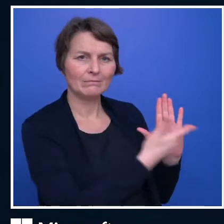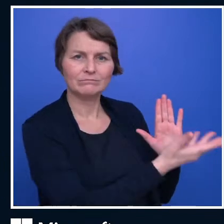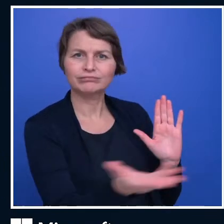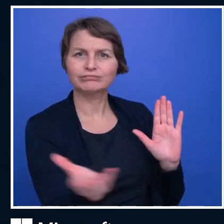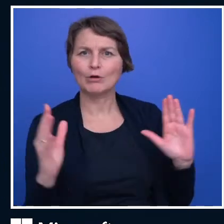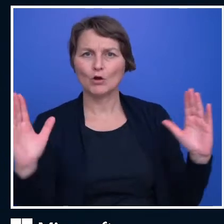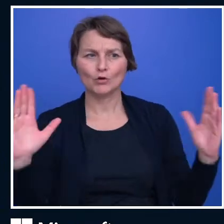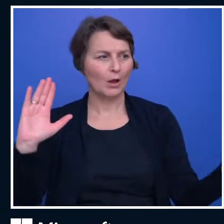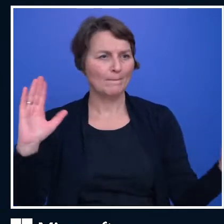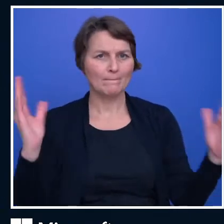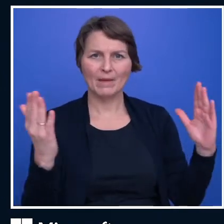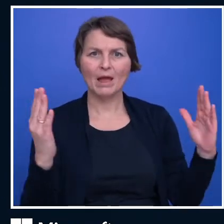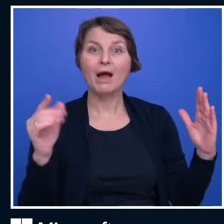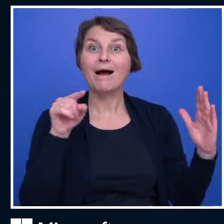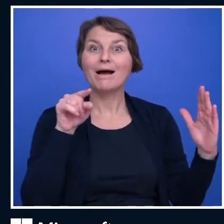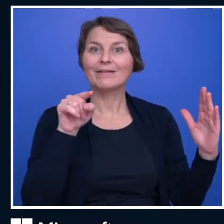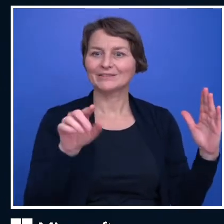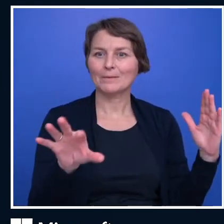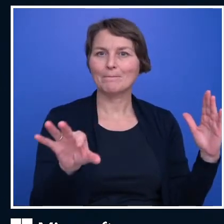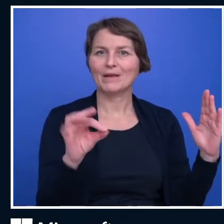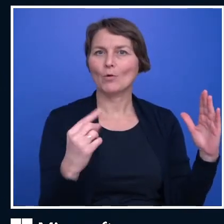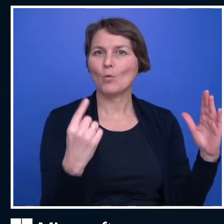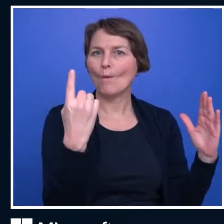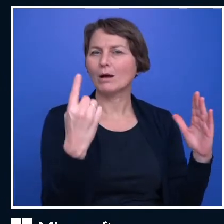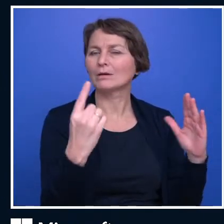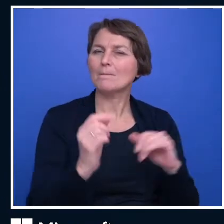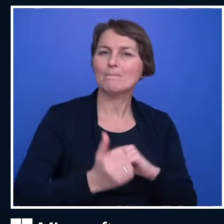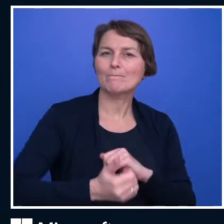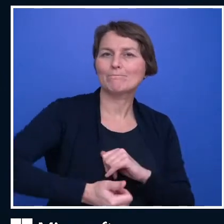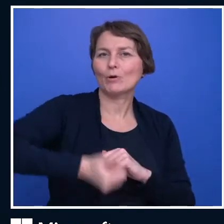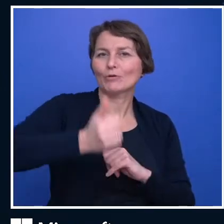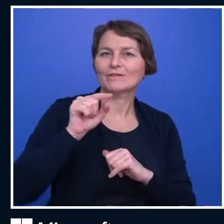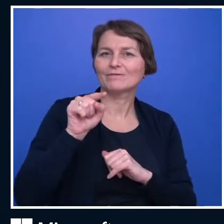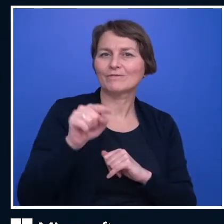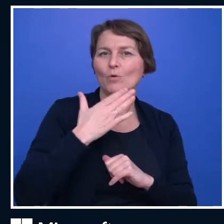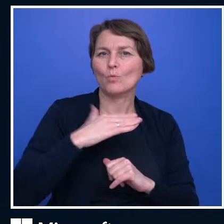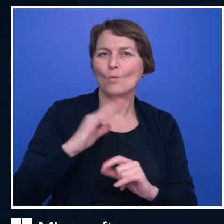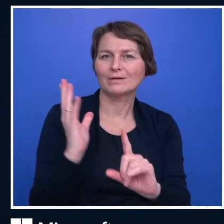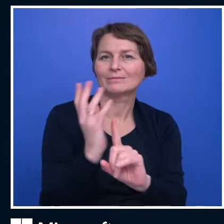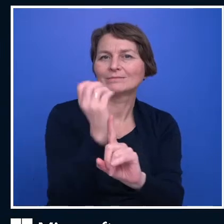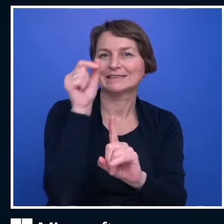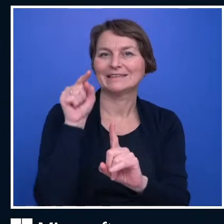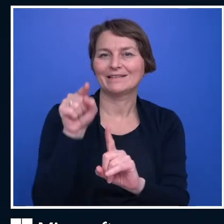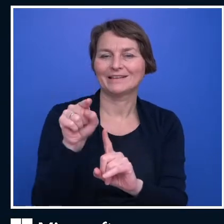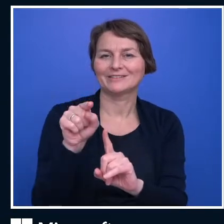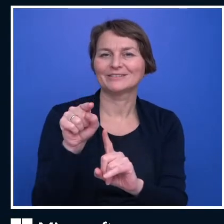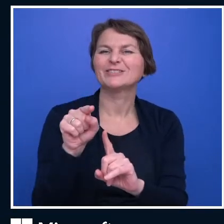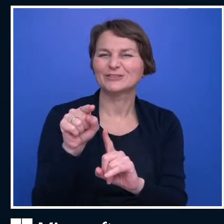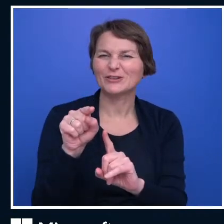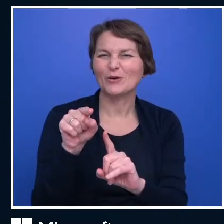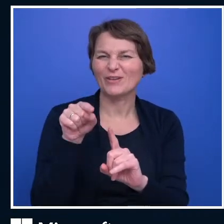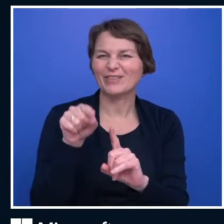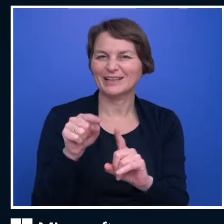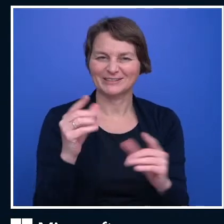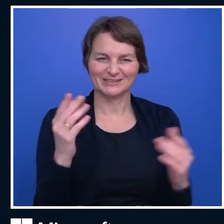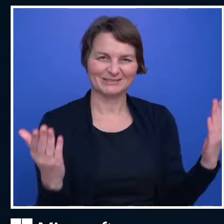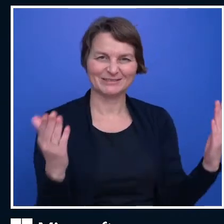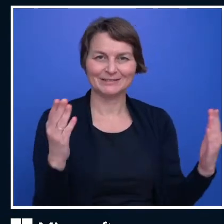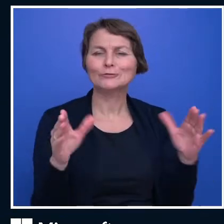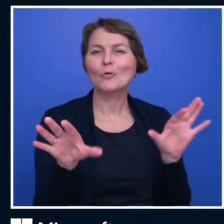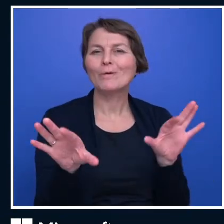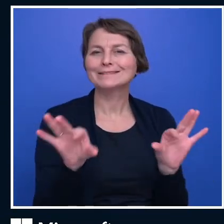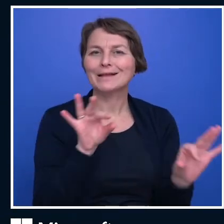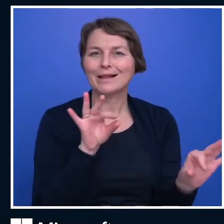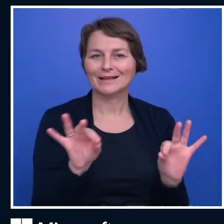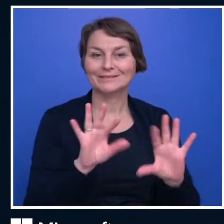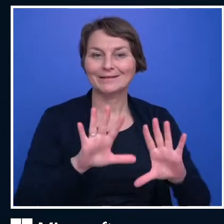our needs. So I'll compare multiple models based on performance, a disparity, and selection rate metrics and